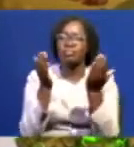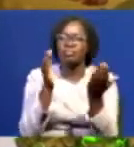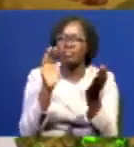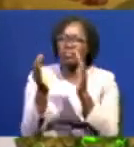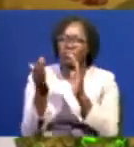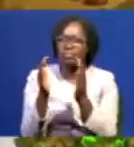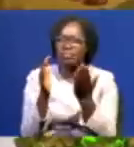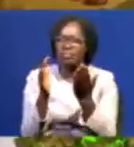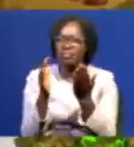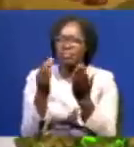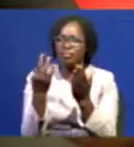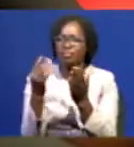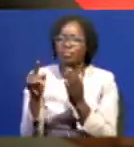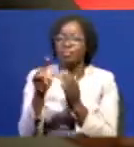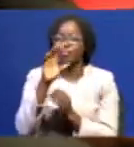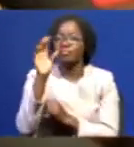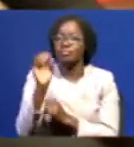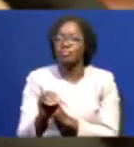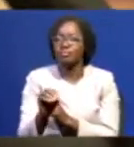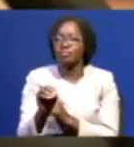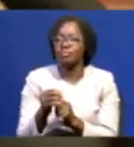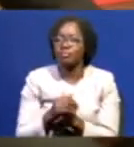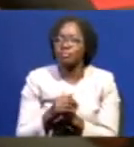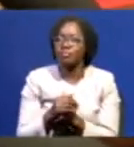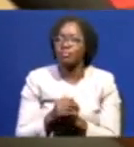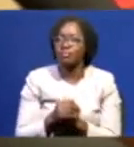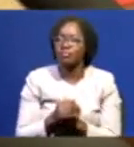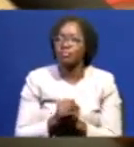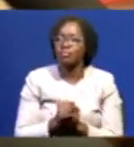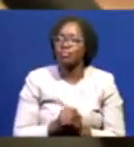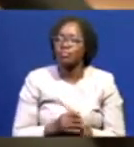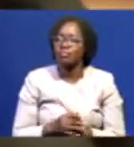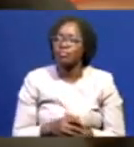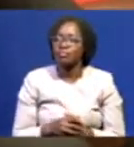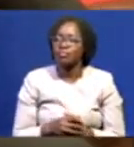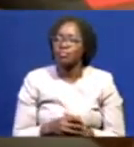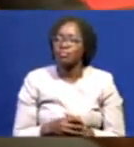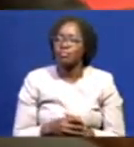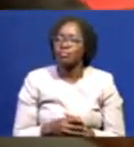of around 3%. Trevor Ngendo for Lunchtime News.